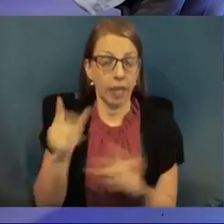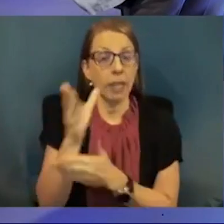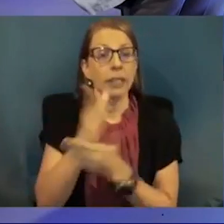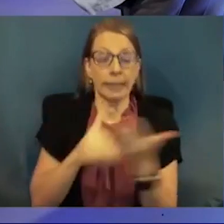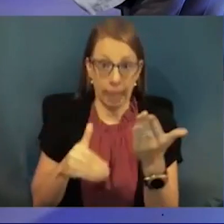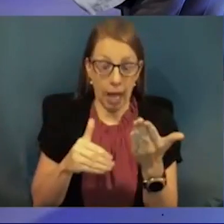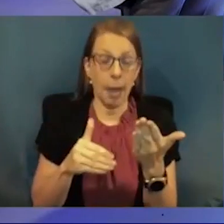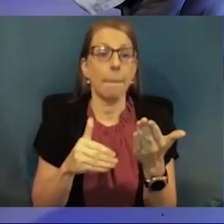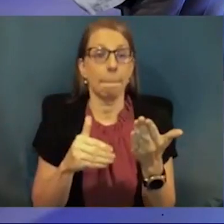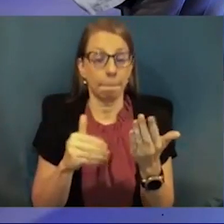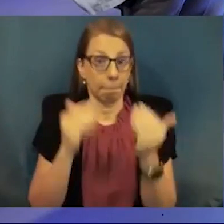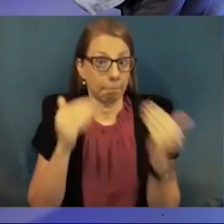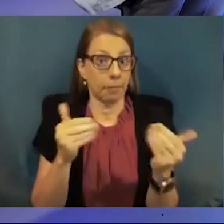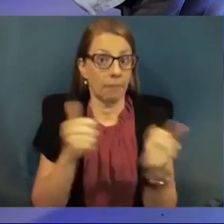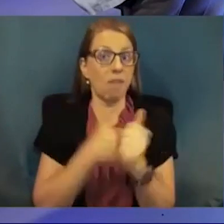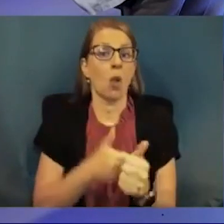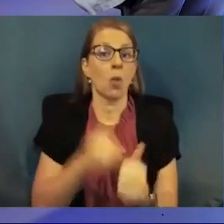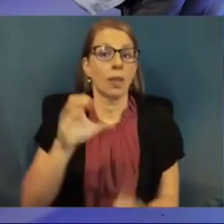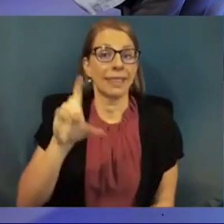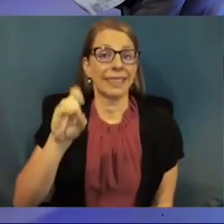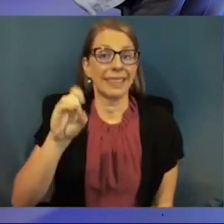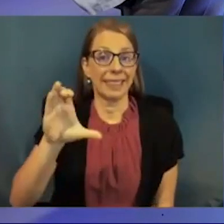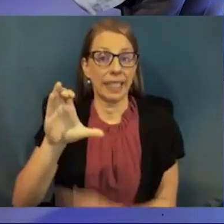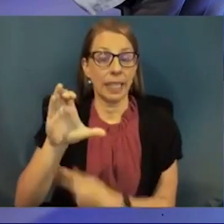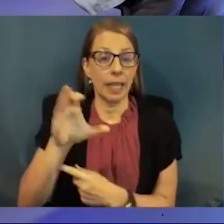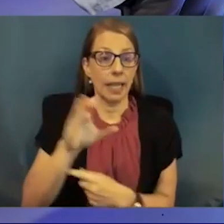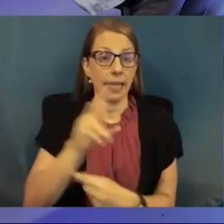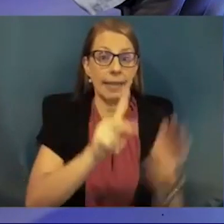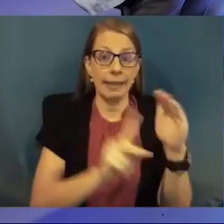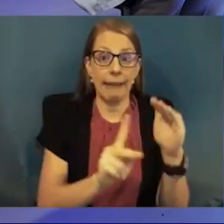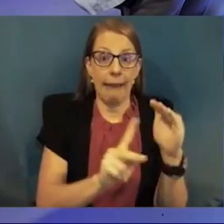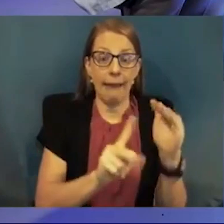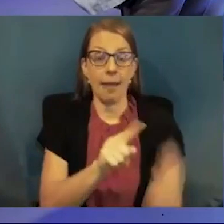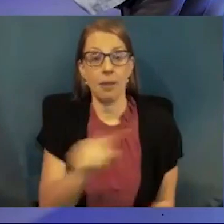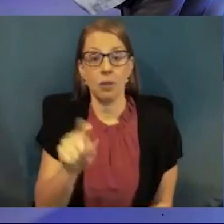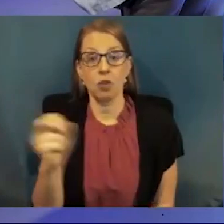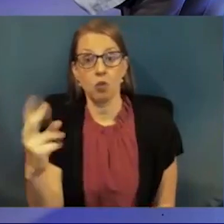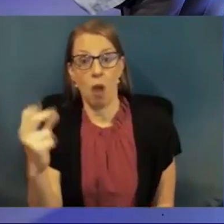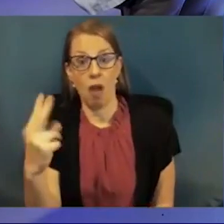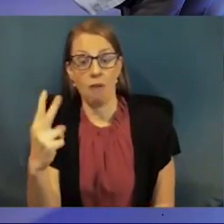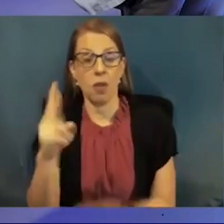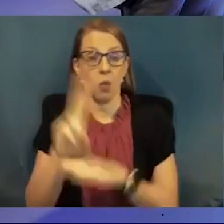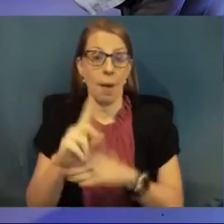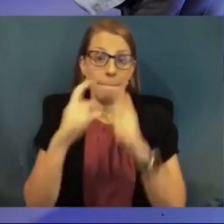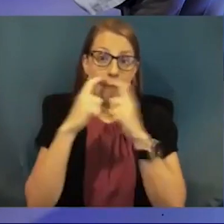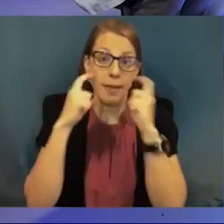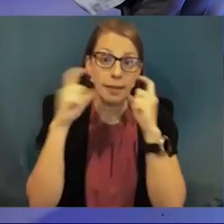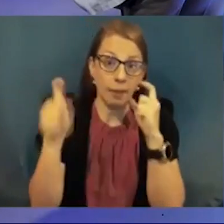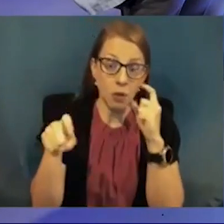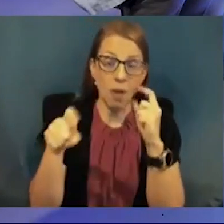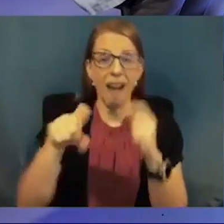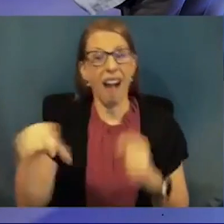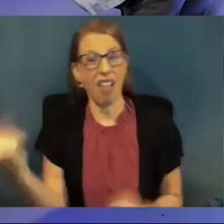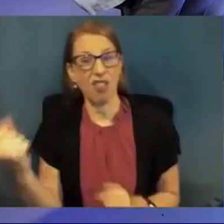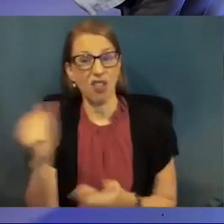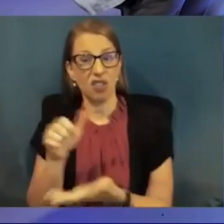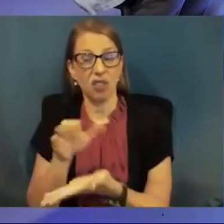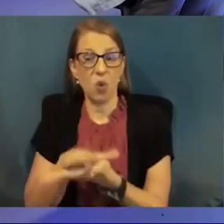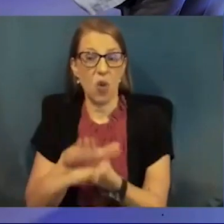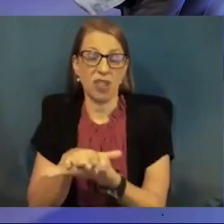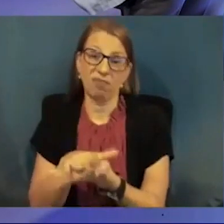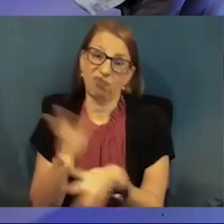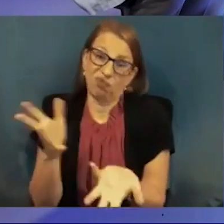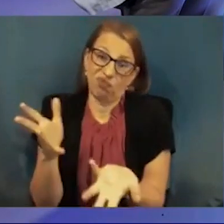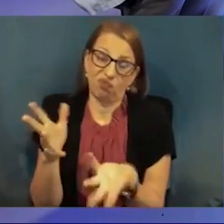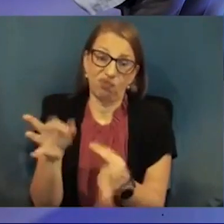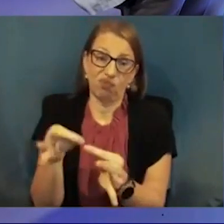with what the CDC was saying K through 12, you got to wear a mask. Others didn't. Others either kind of kicked the can down the road or went to